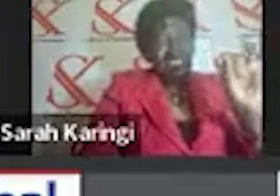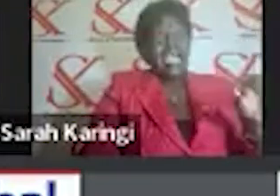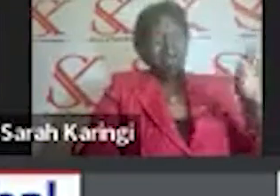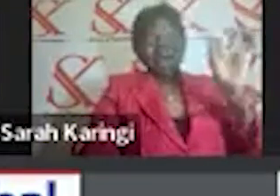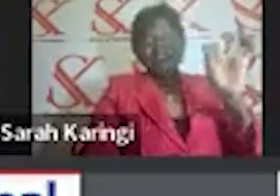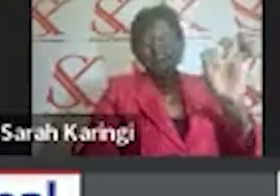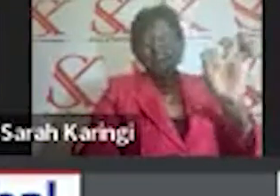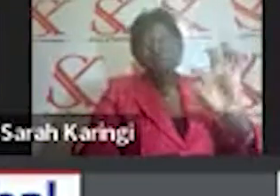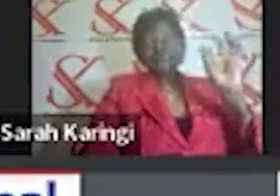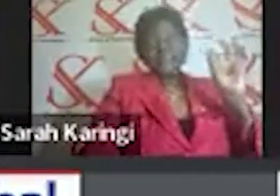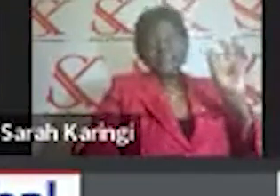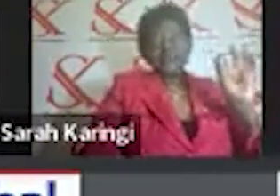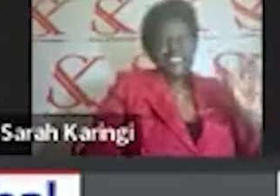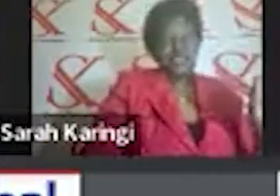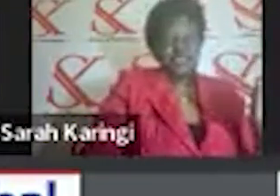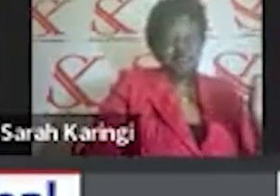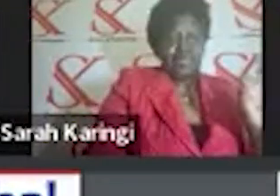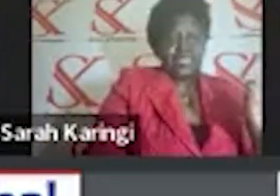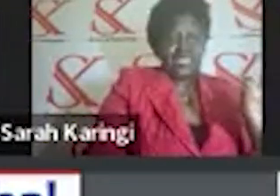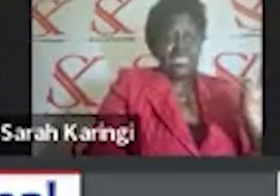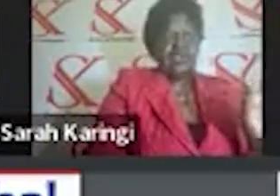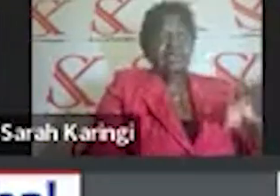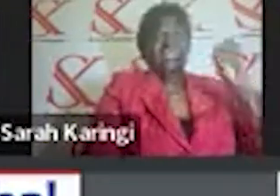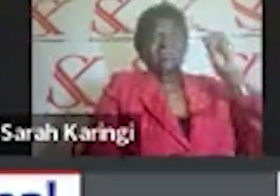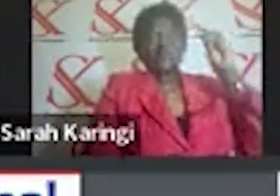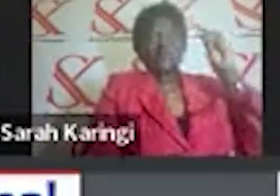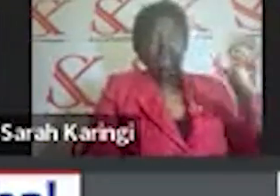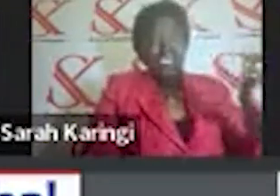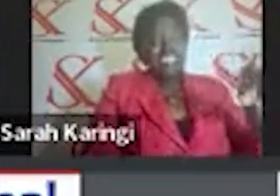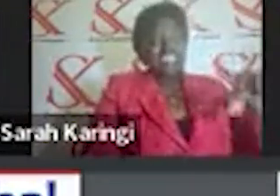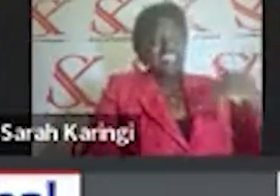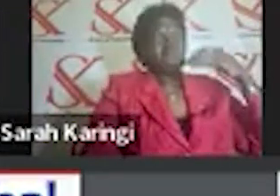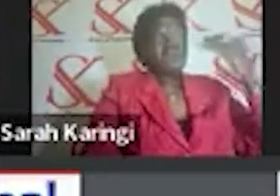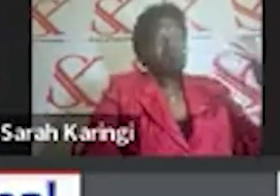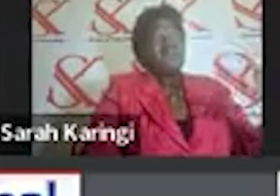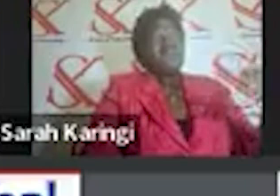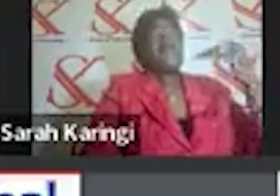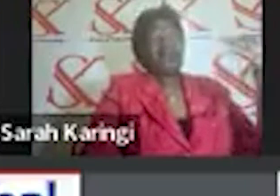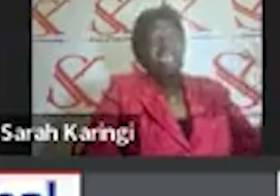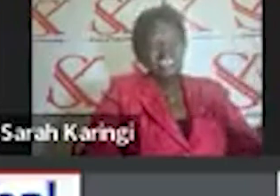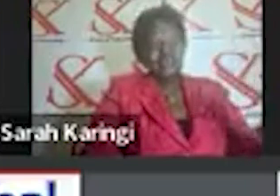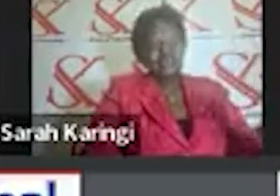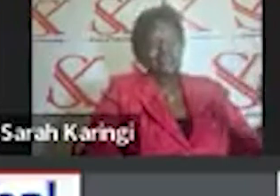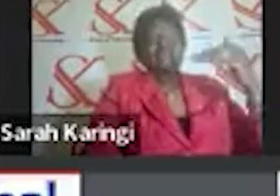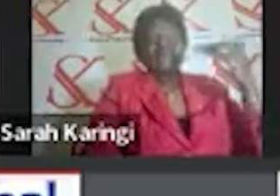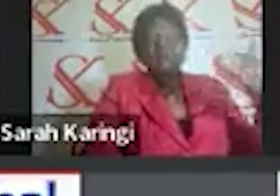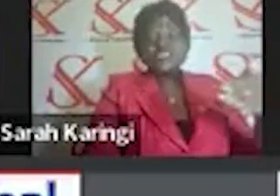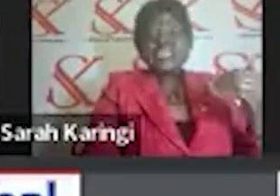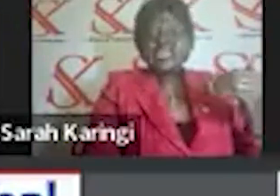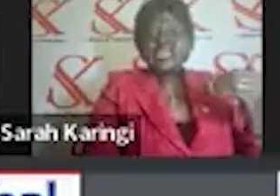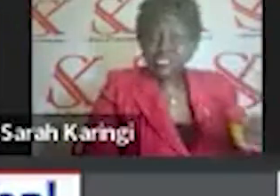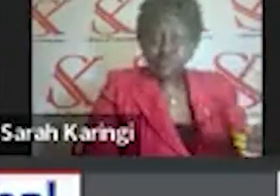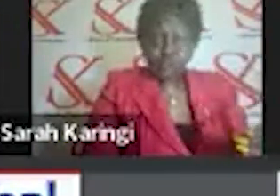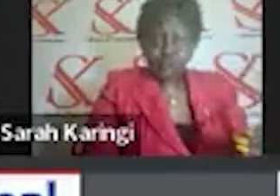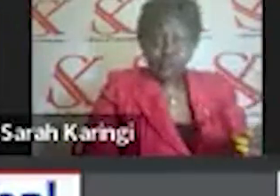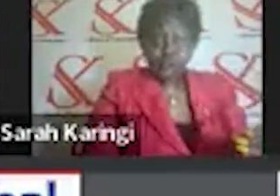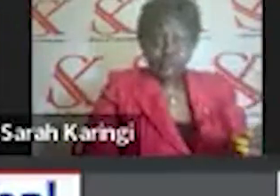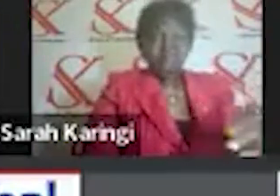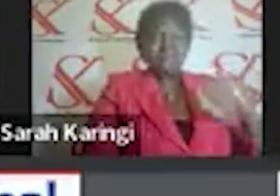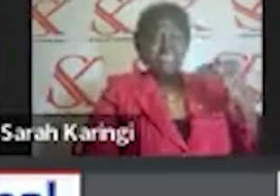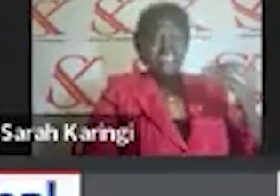trusted. I'm a person who will not bribe anybody for business, but I have to work and then be paid for what I have worked